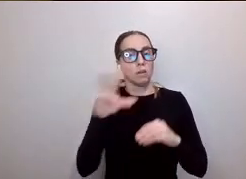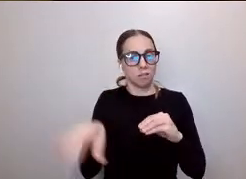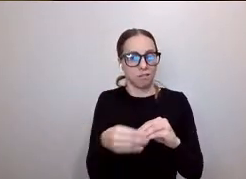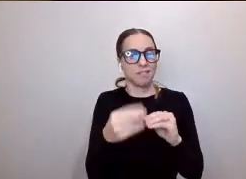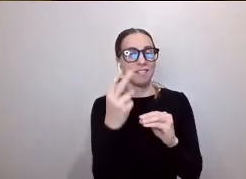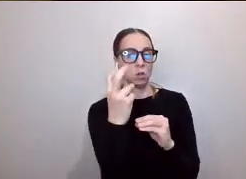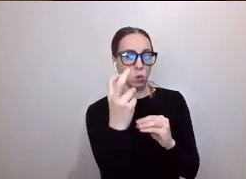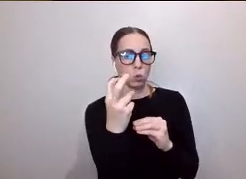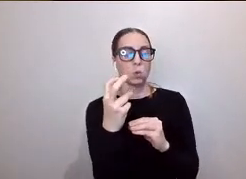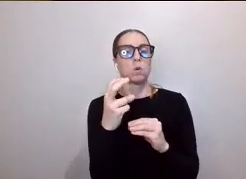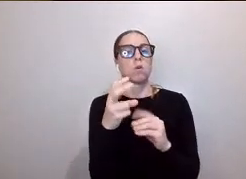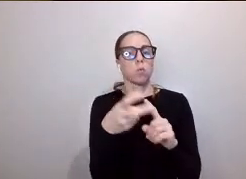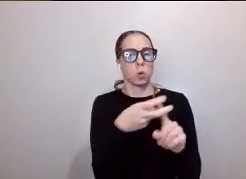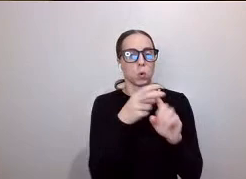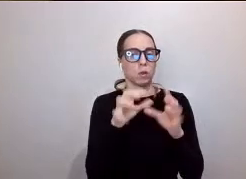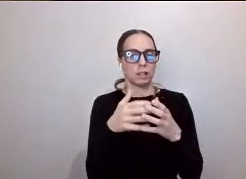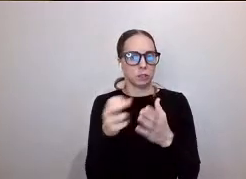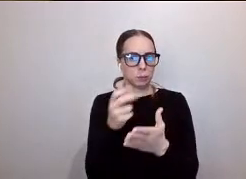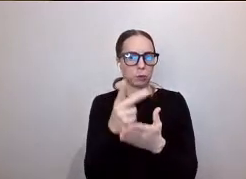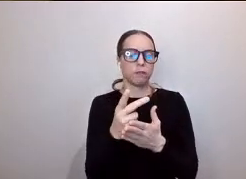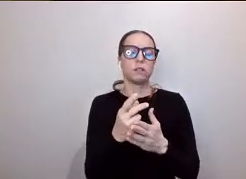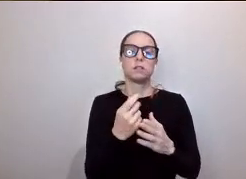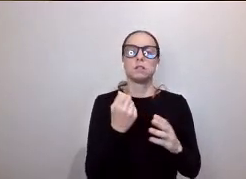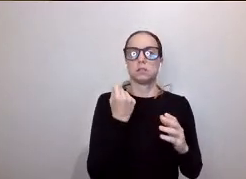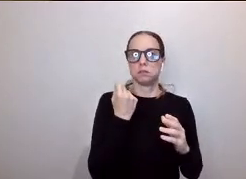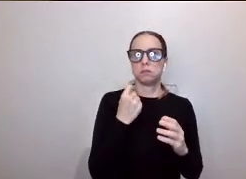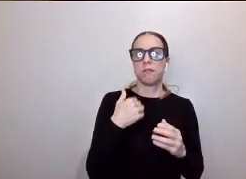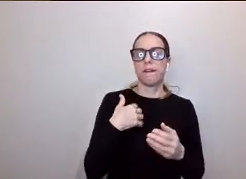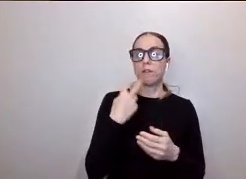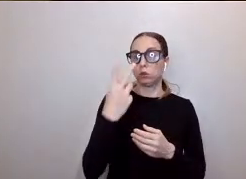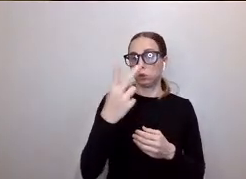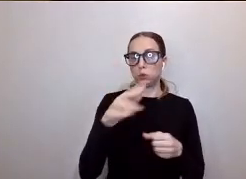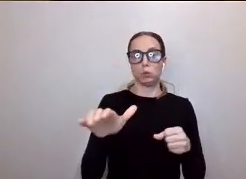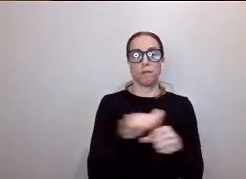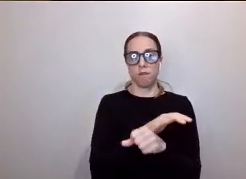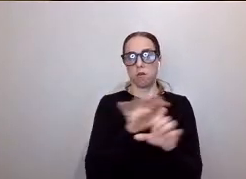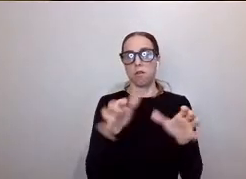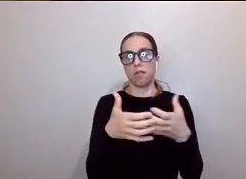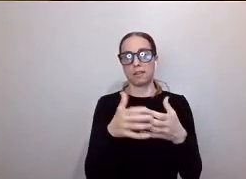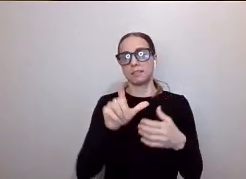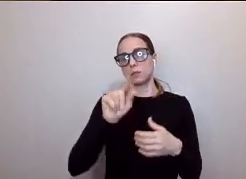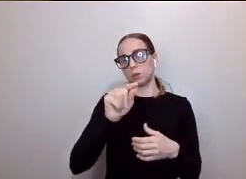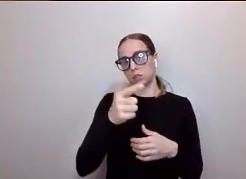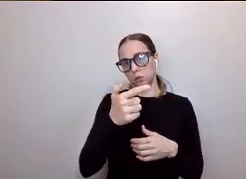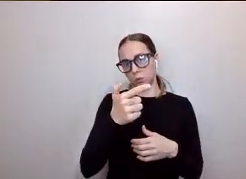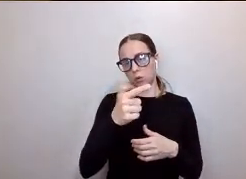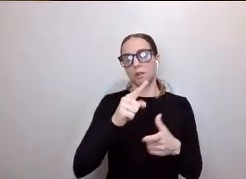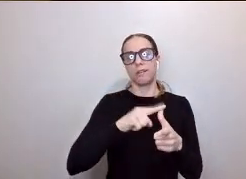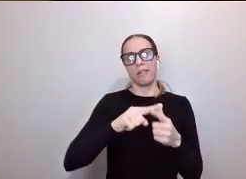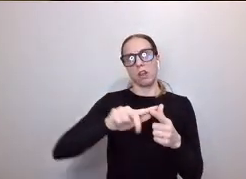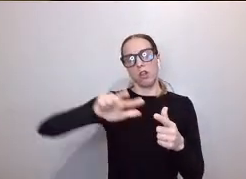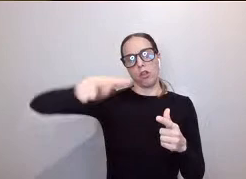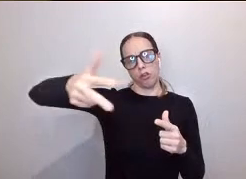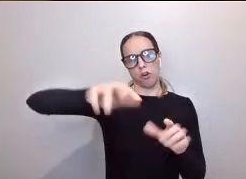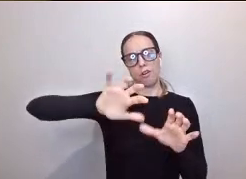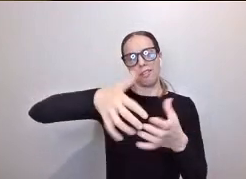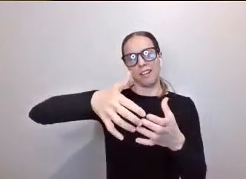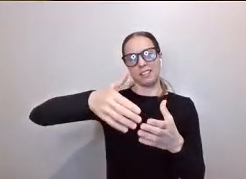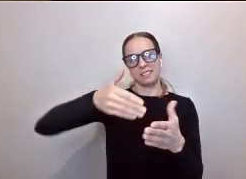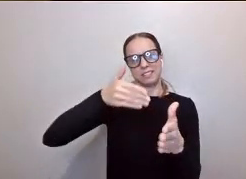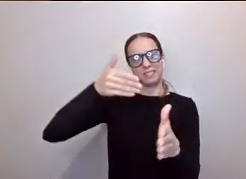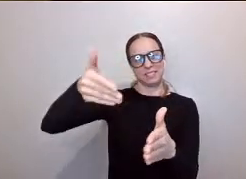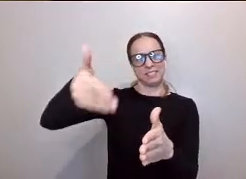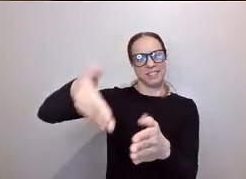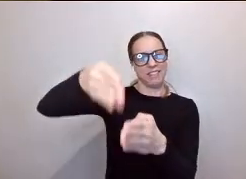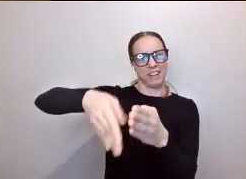of two full classes in 2021 and the start of a third class towards the end of the year in 2021.